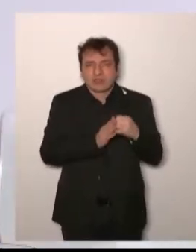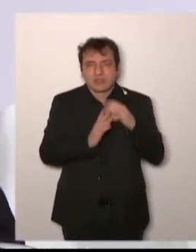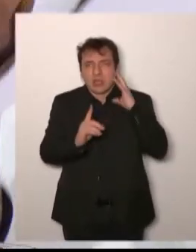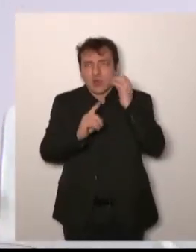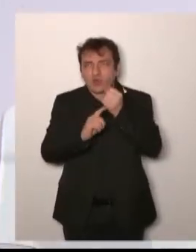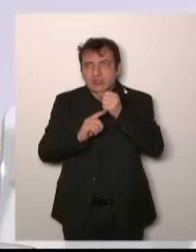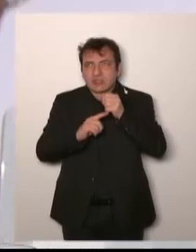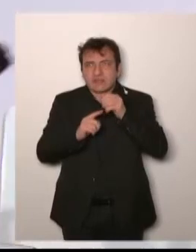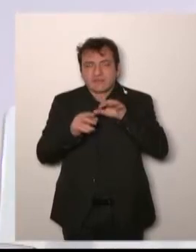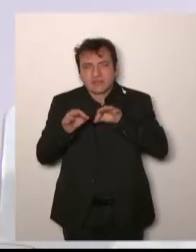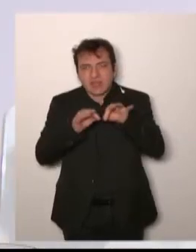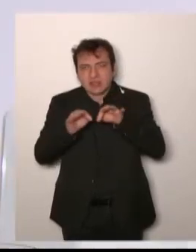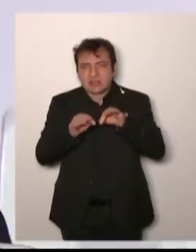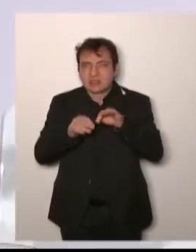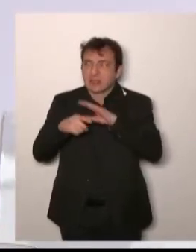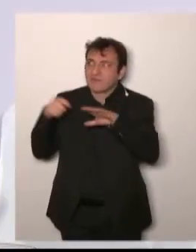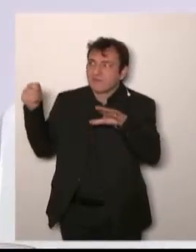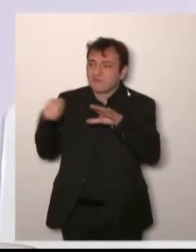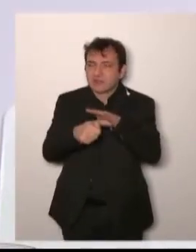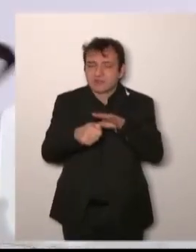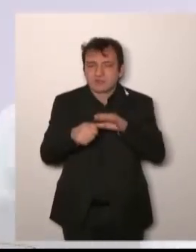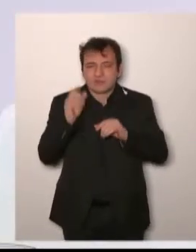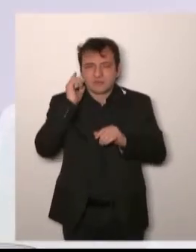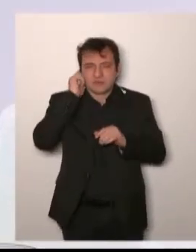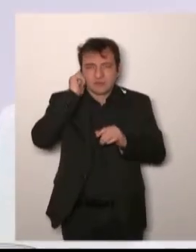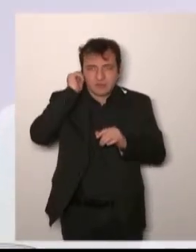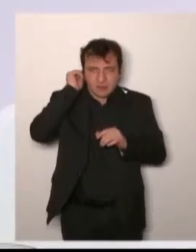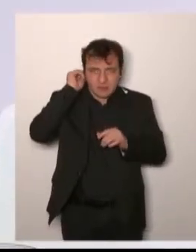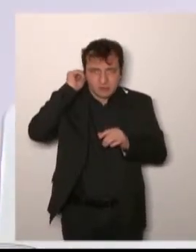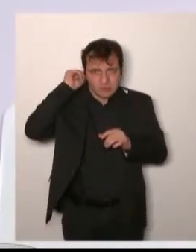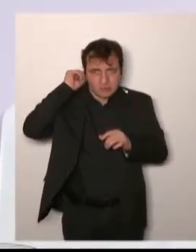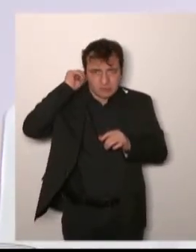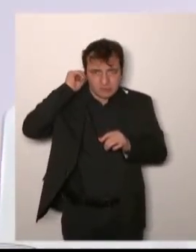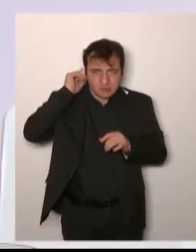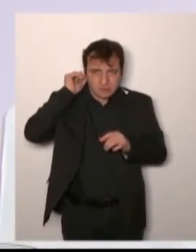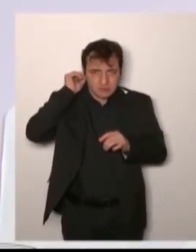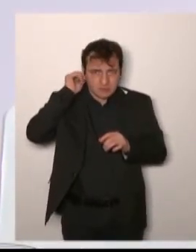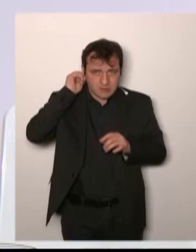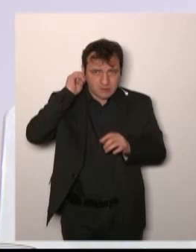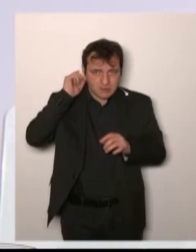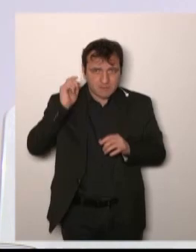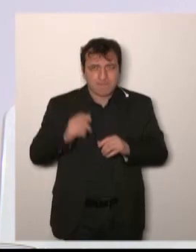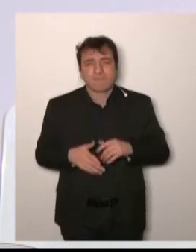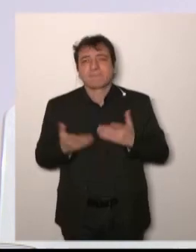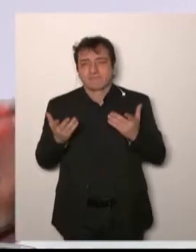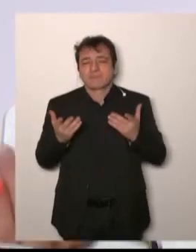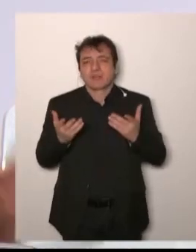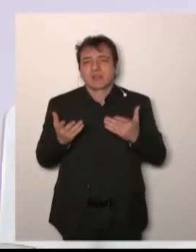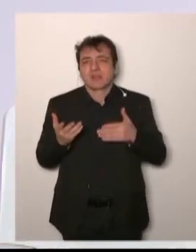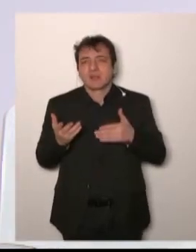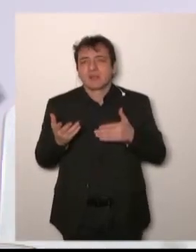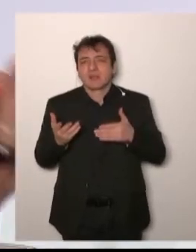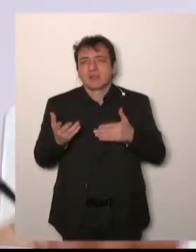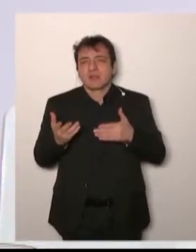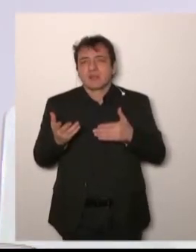under global labels, if you like, and one of them is cancer. So